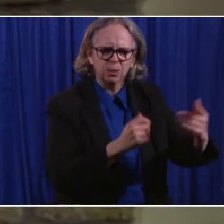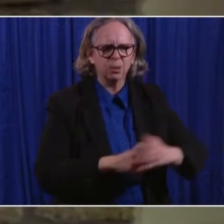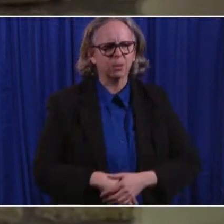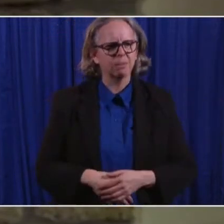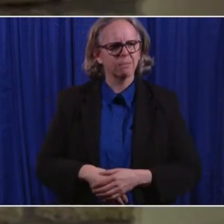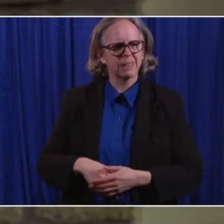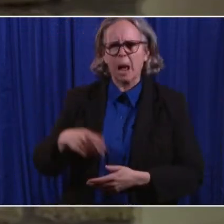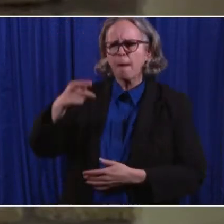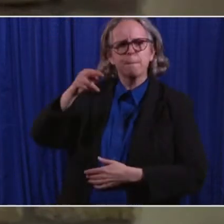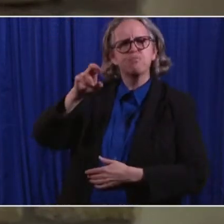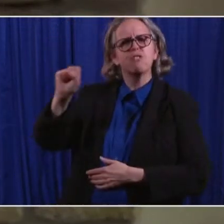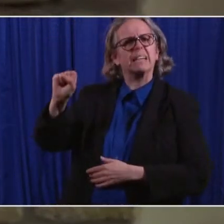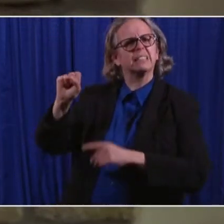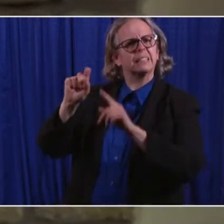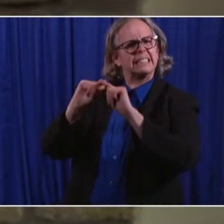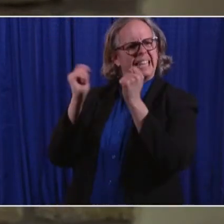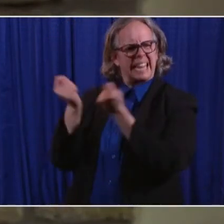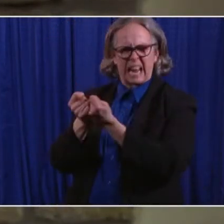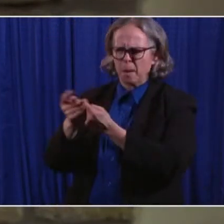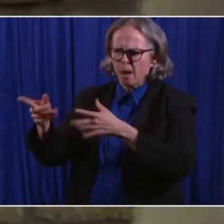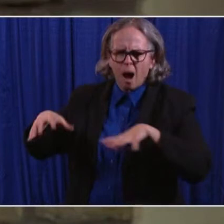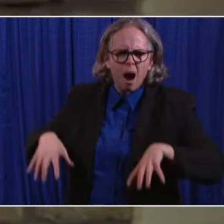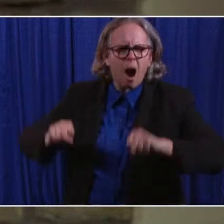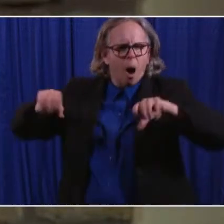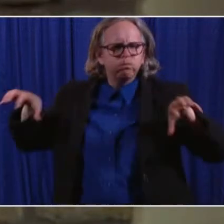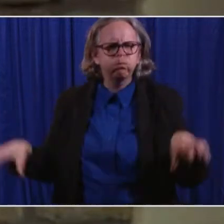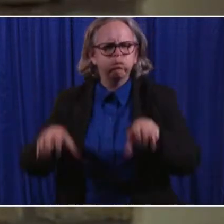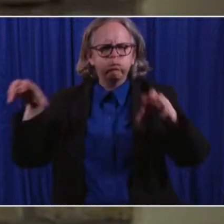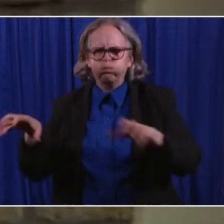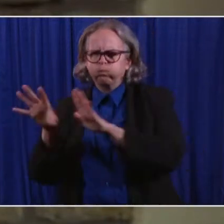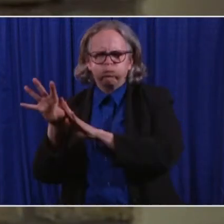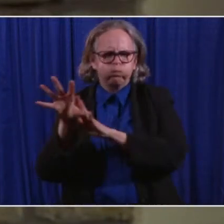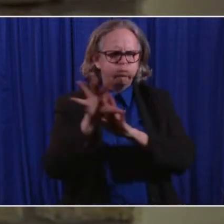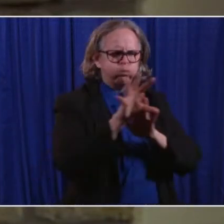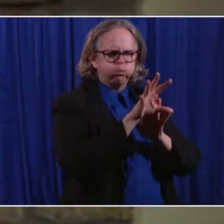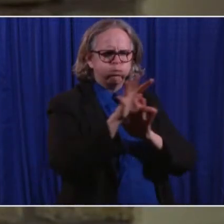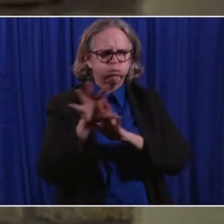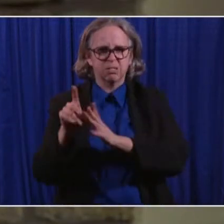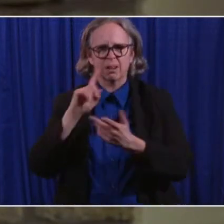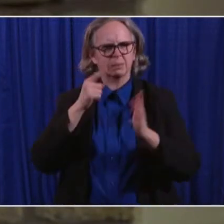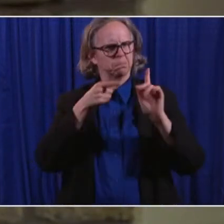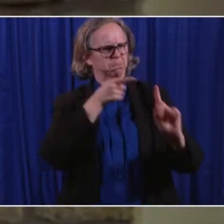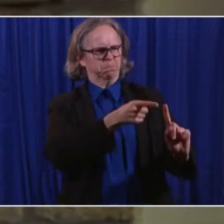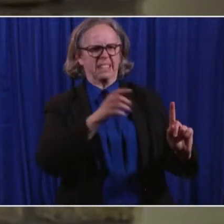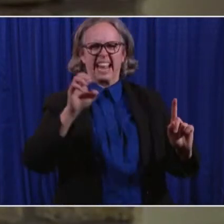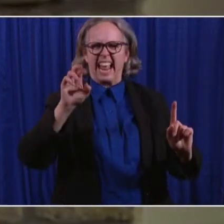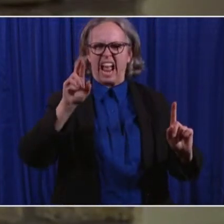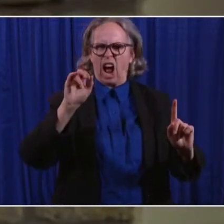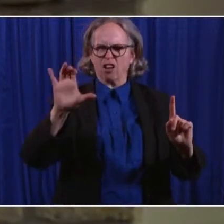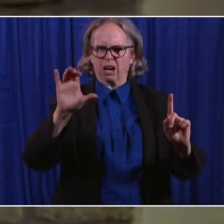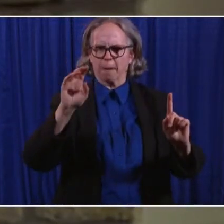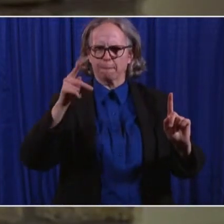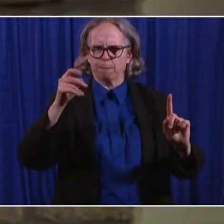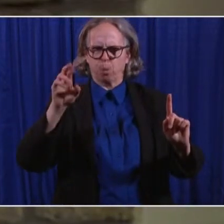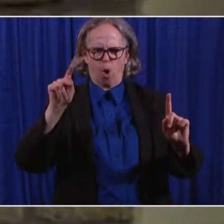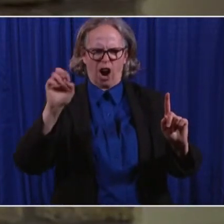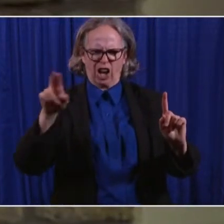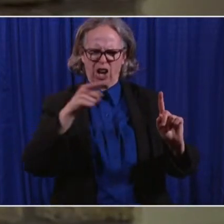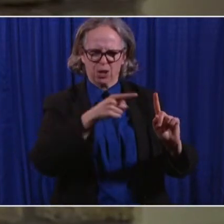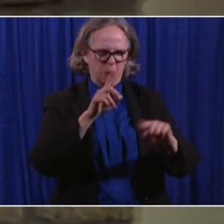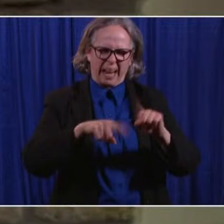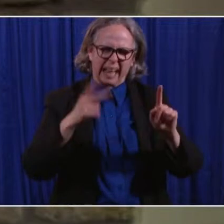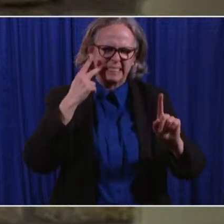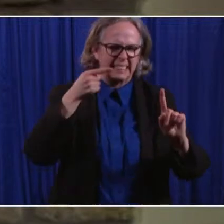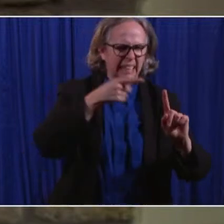a phenomenal job behind the camera. Eric Porter, you can't see him, but Eric, thank you. Eric's